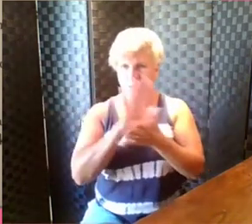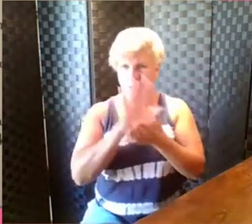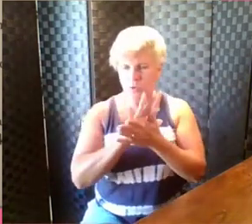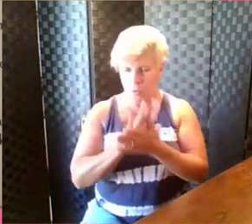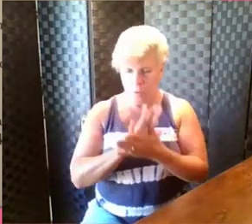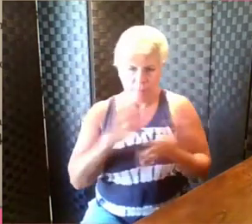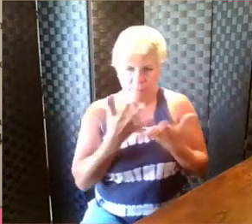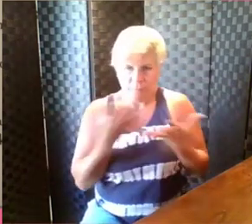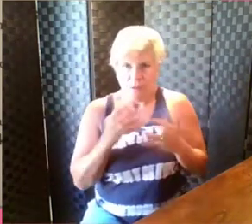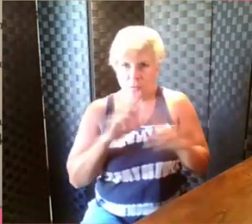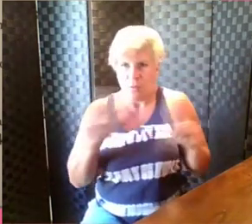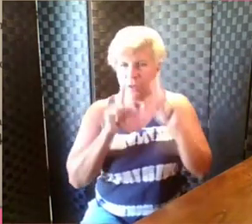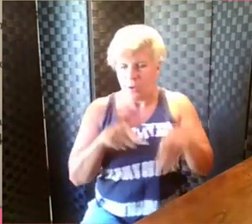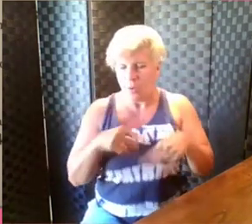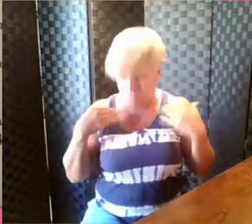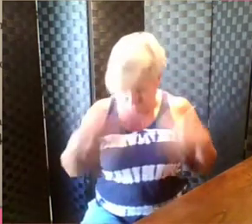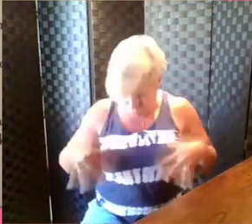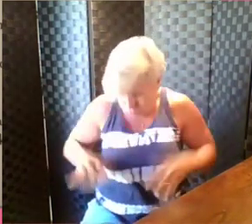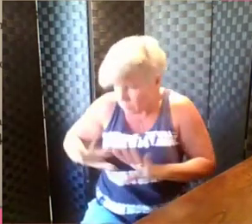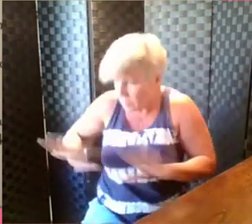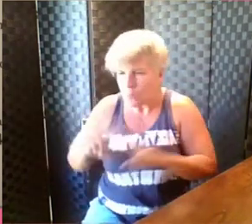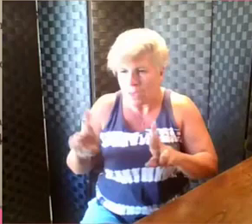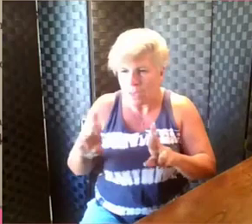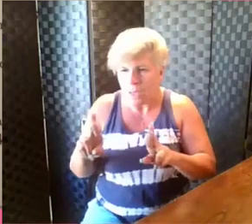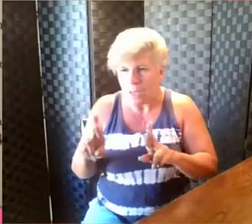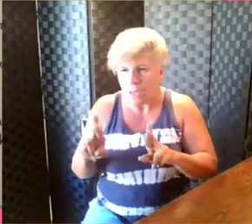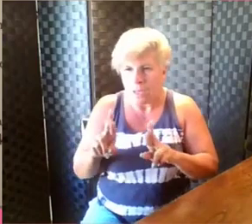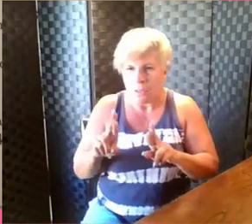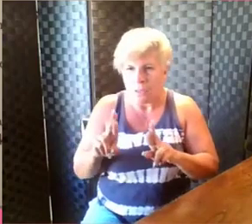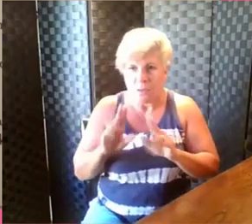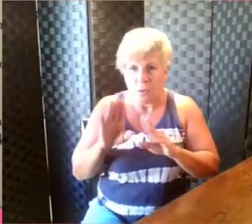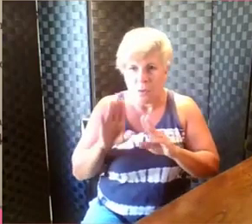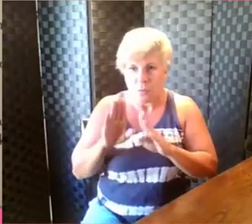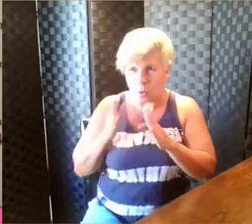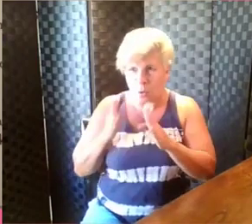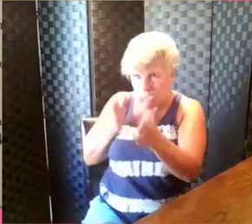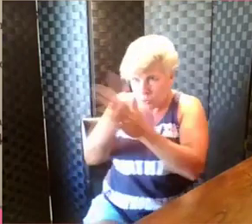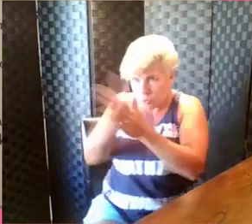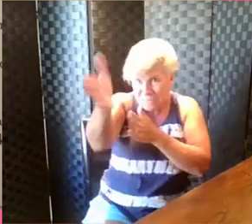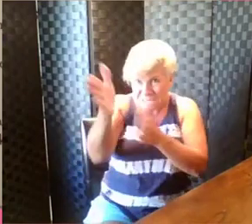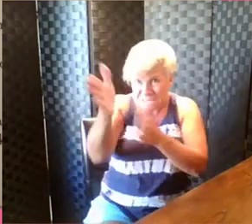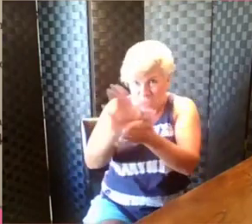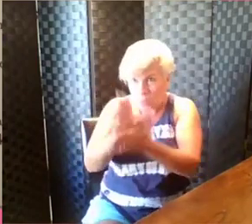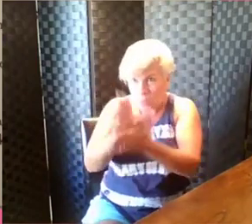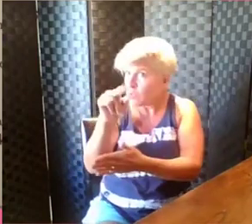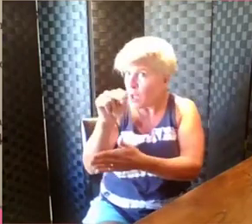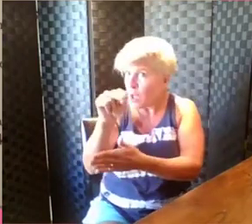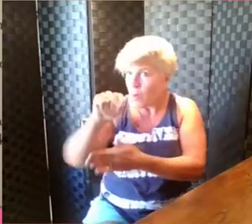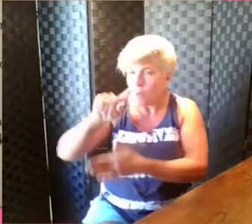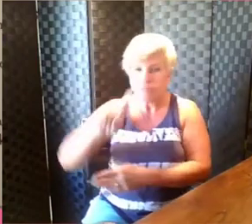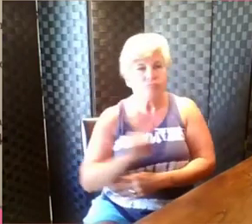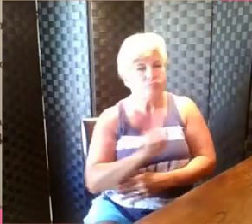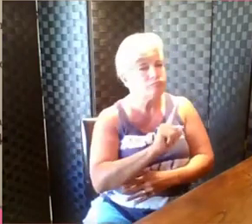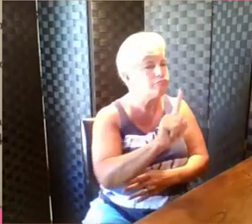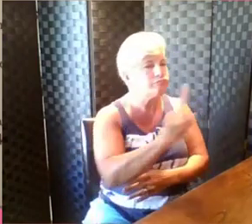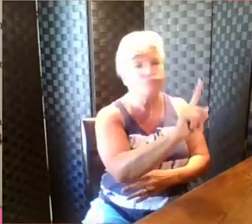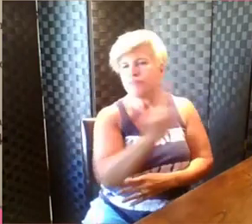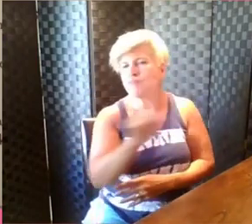charms. Chrysanthemum took the longest route possible to school. She stopped and stared at each and every